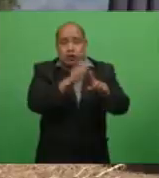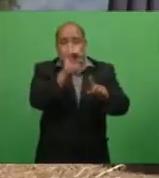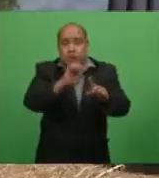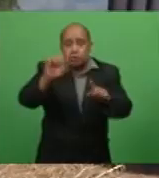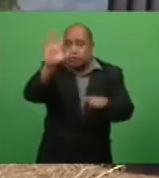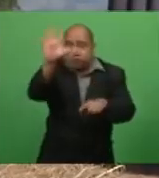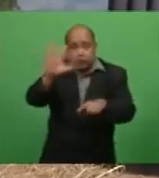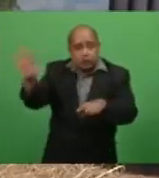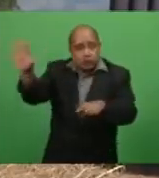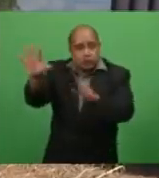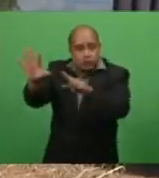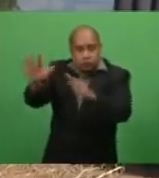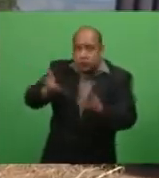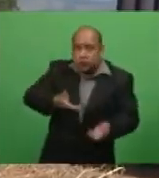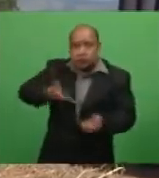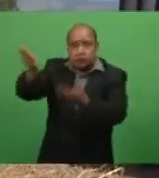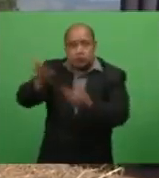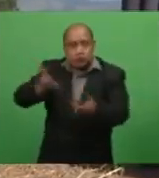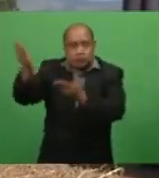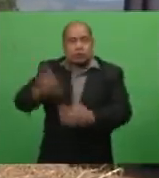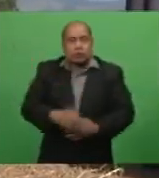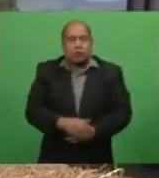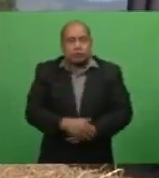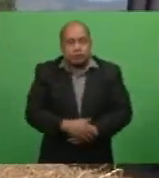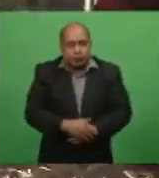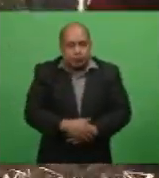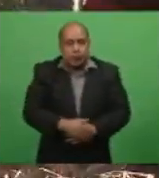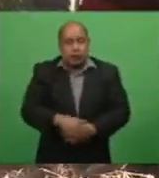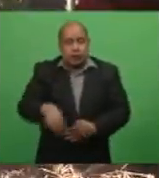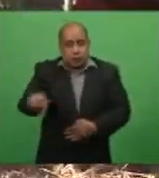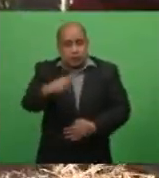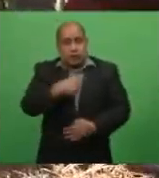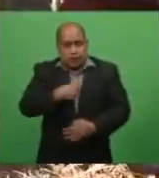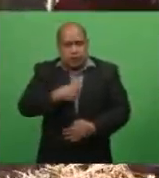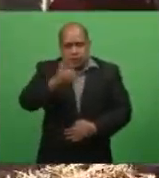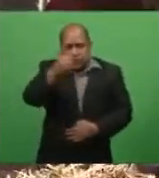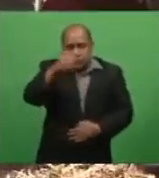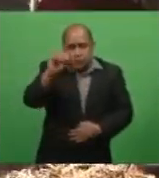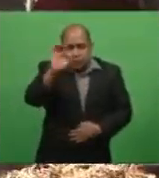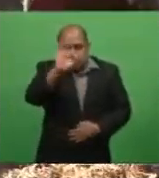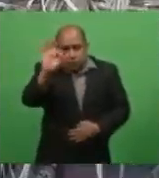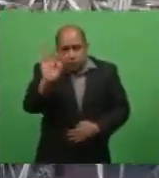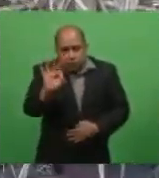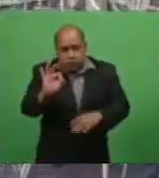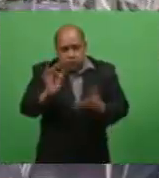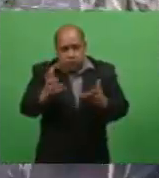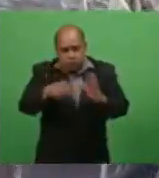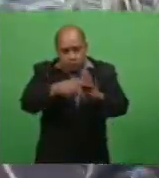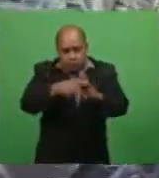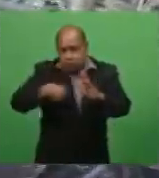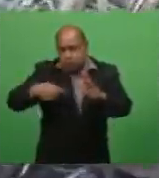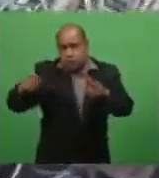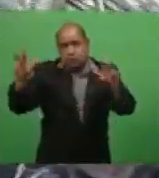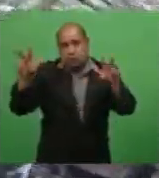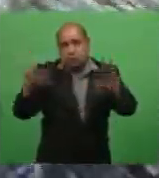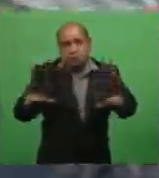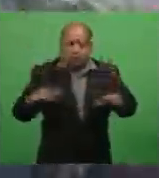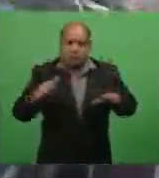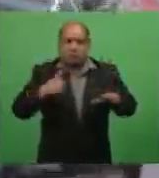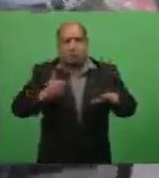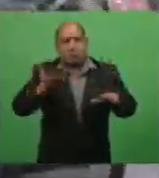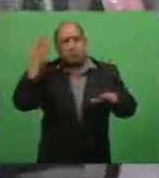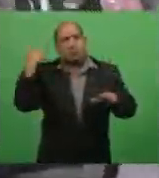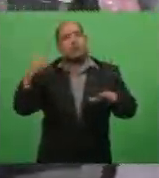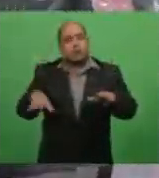We fortunately have about 60% of that fully priced before the market has gone down. We have a further 80,000 tons